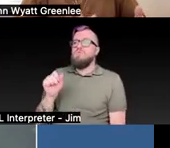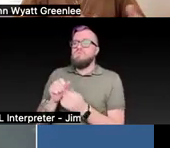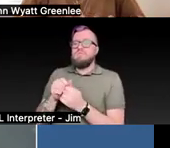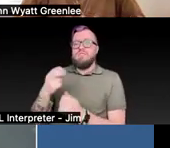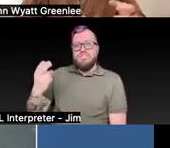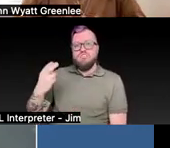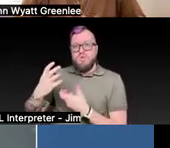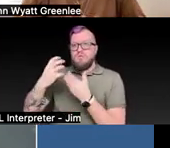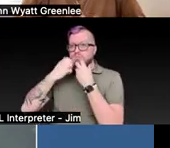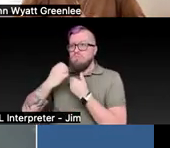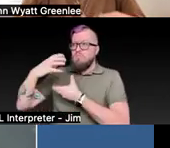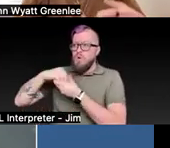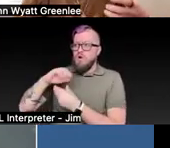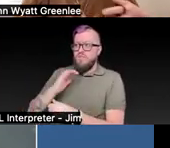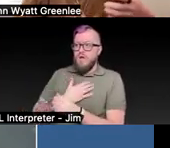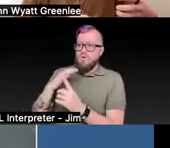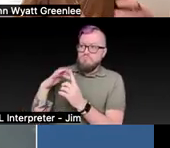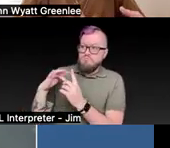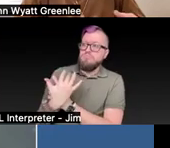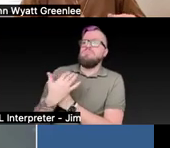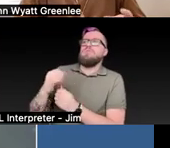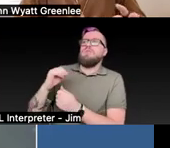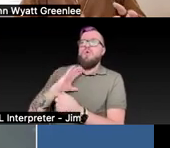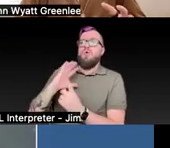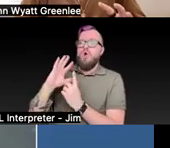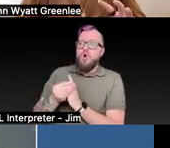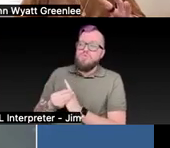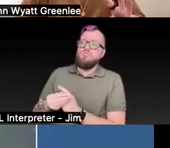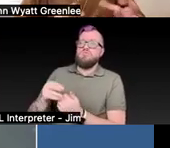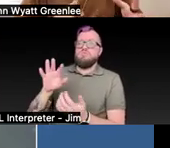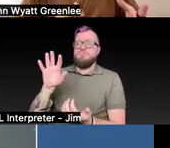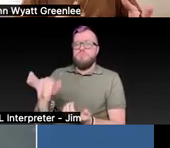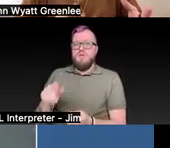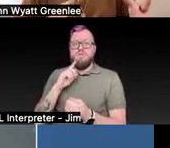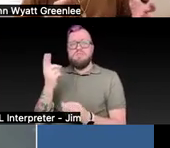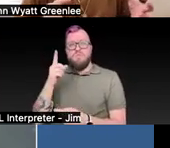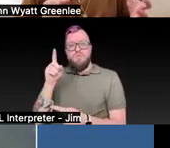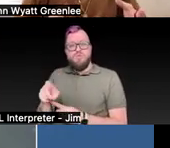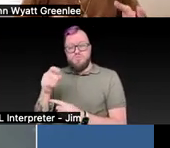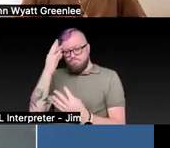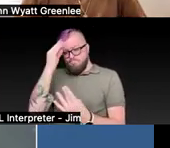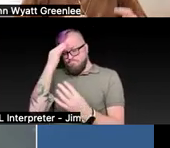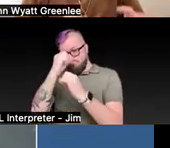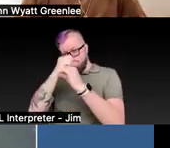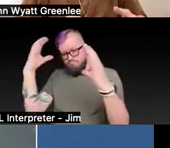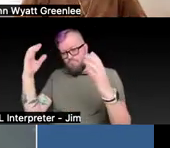been part of our ecosystems and historically been part of our culture, and is something we should think about wanting to be part of our